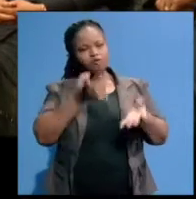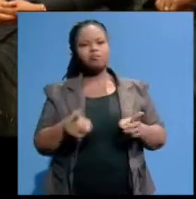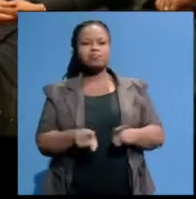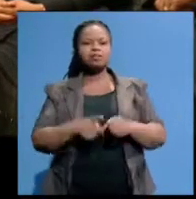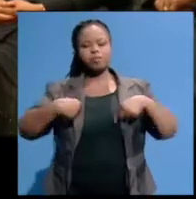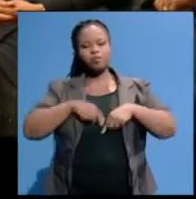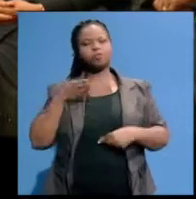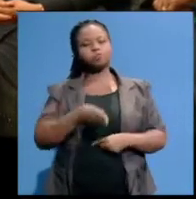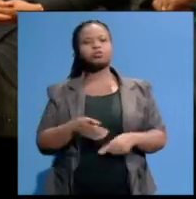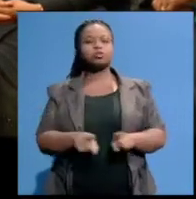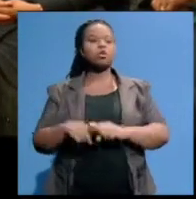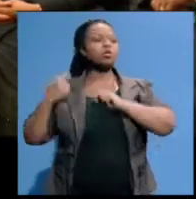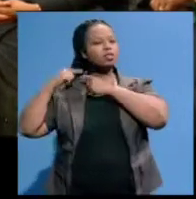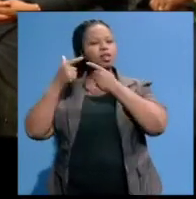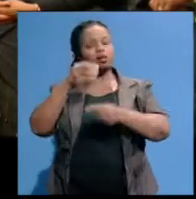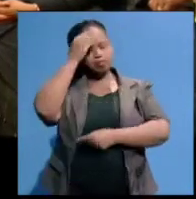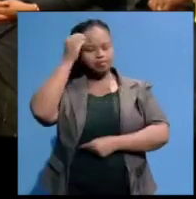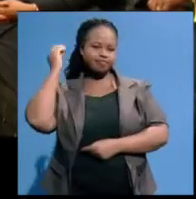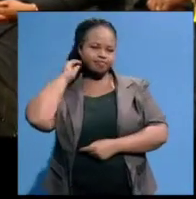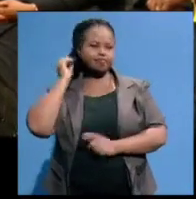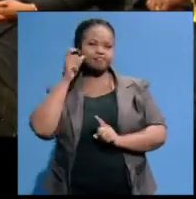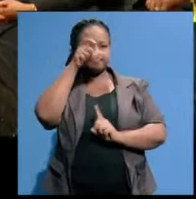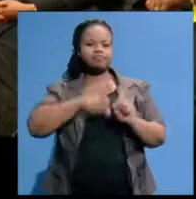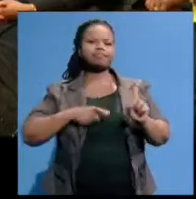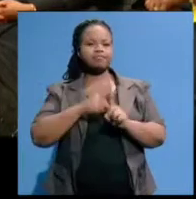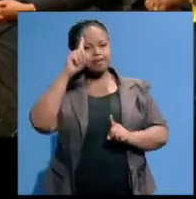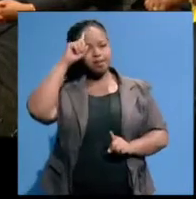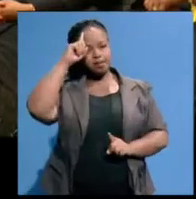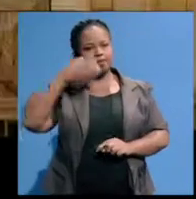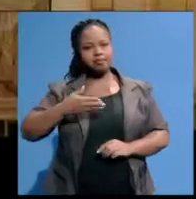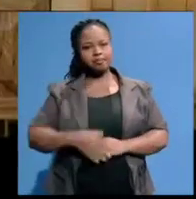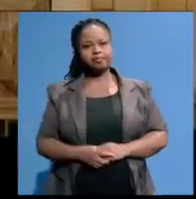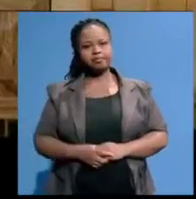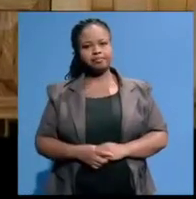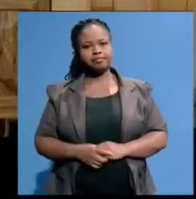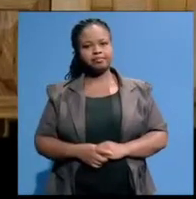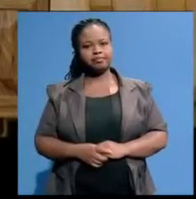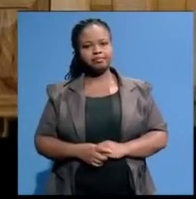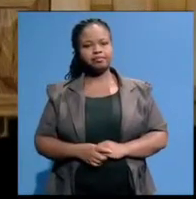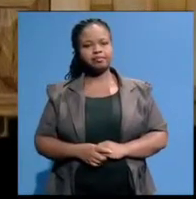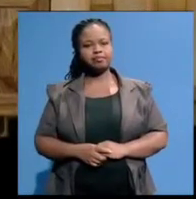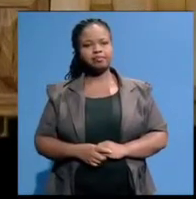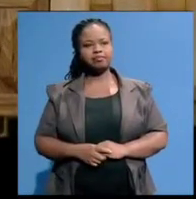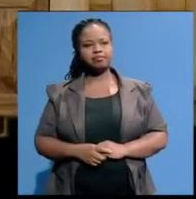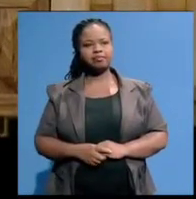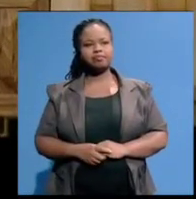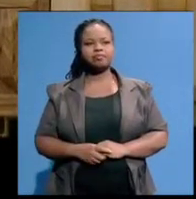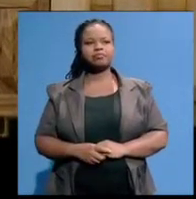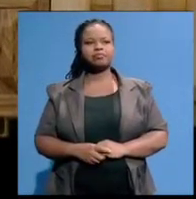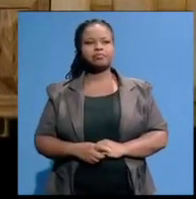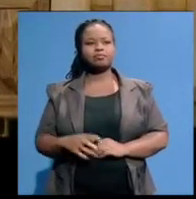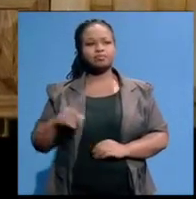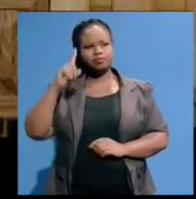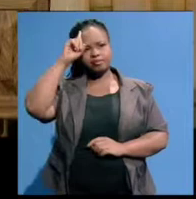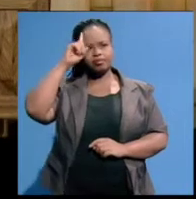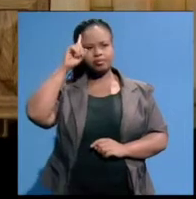beautiful legacy with regards to Nelson Utata Wethu Mandela. Madala, we may be drowned in fear,